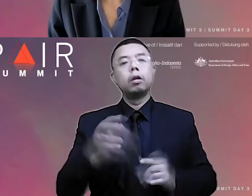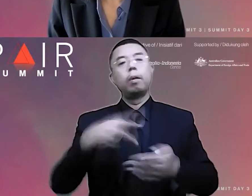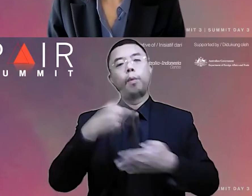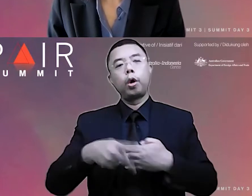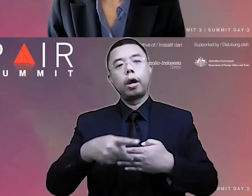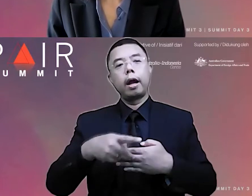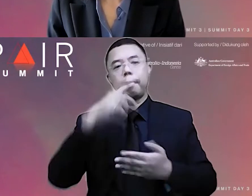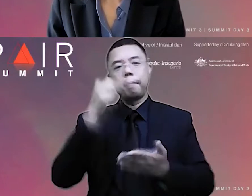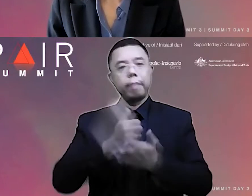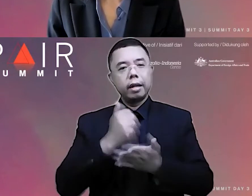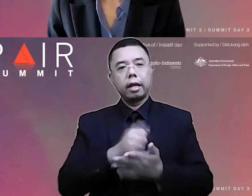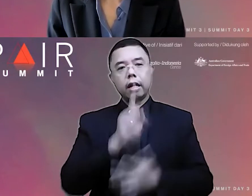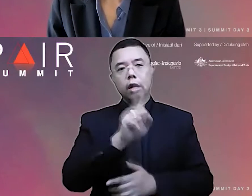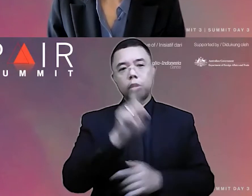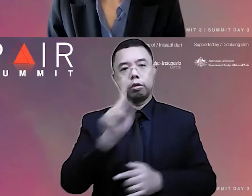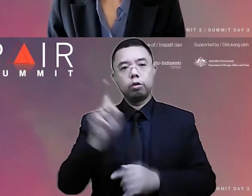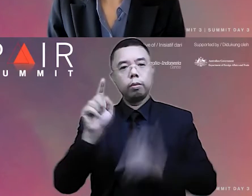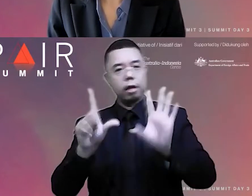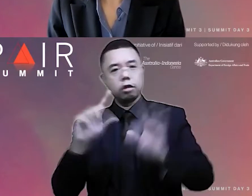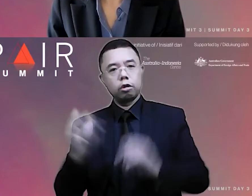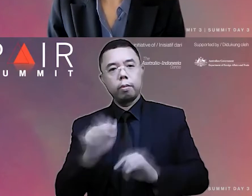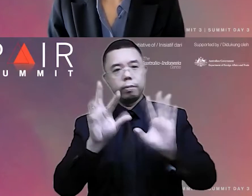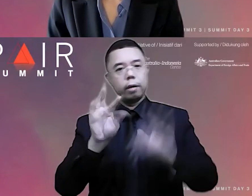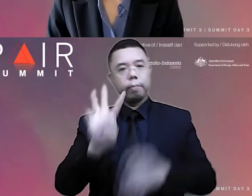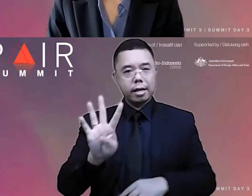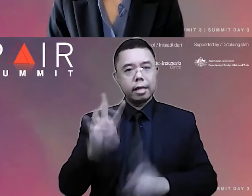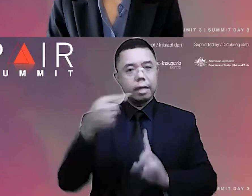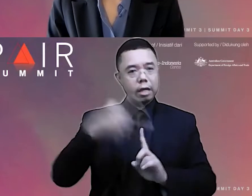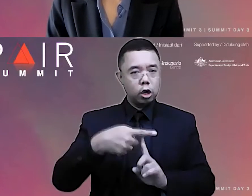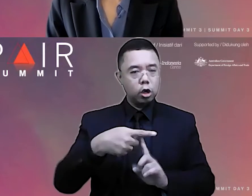117 trillion, and business incentive about 60.